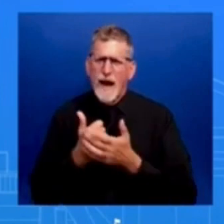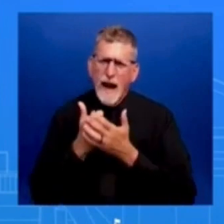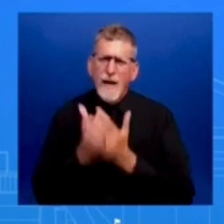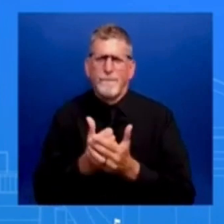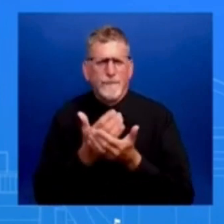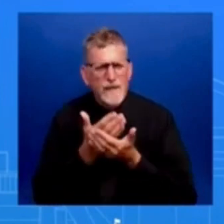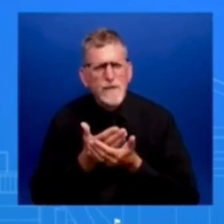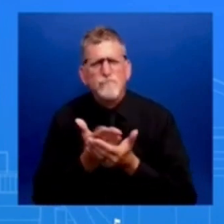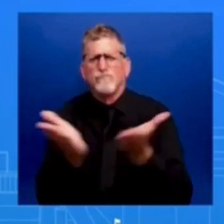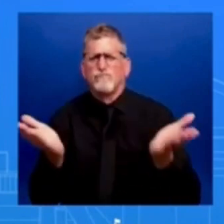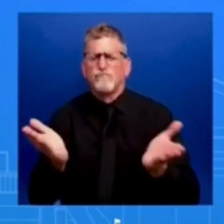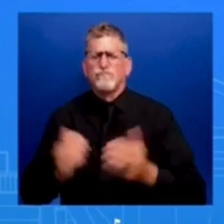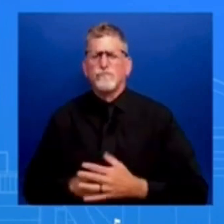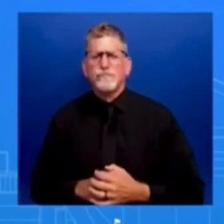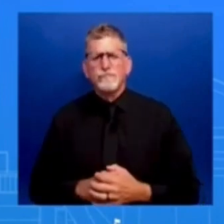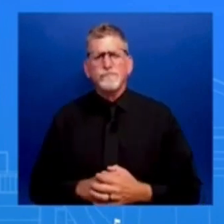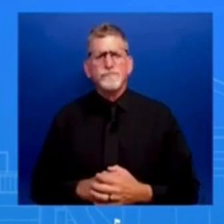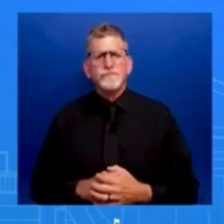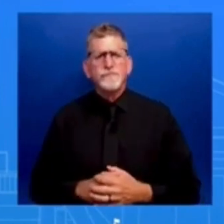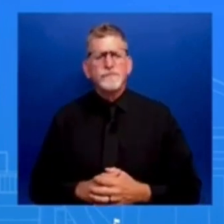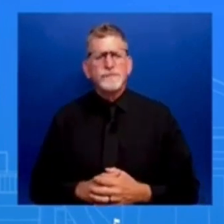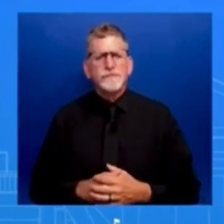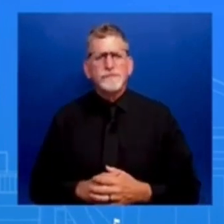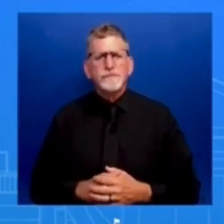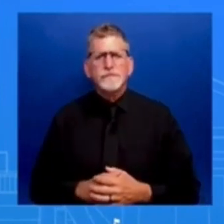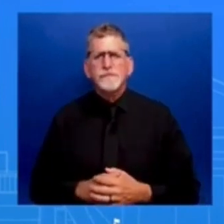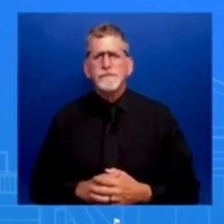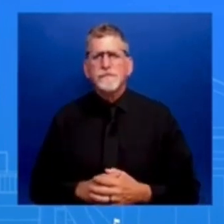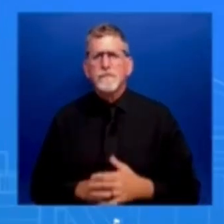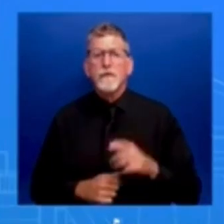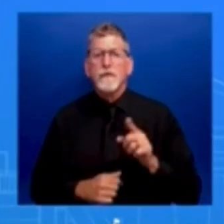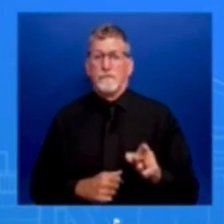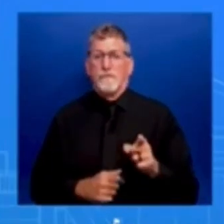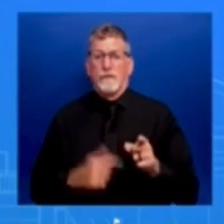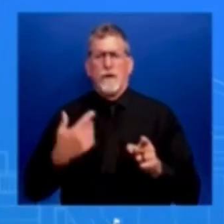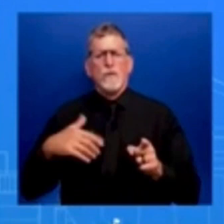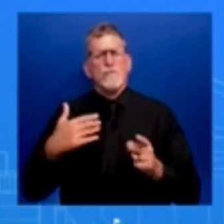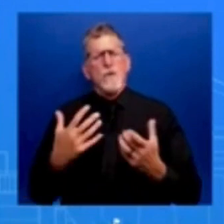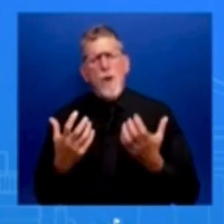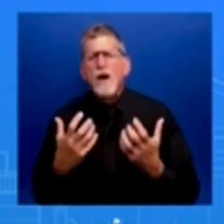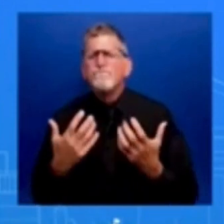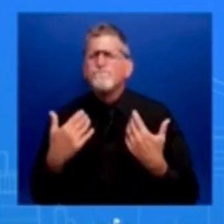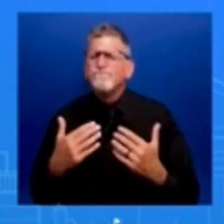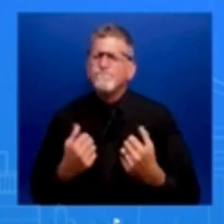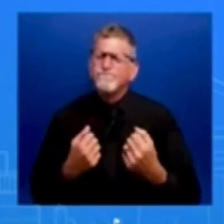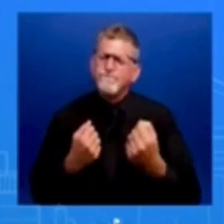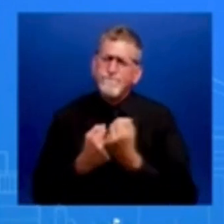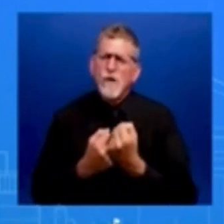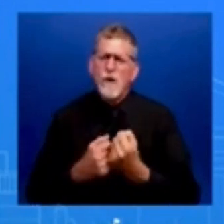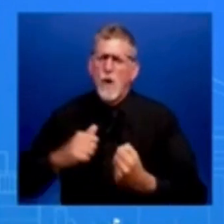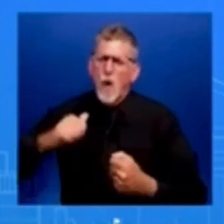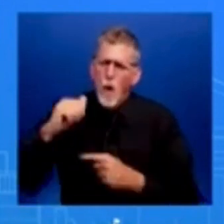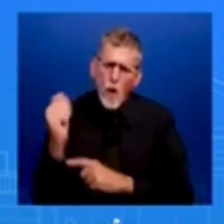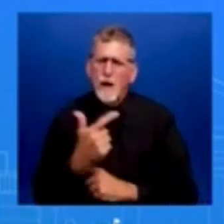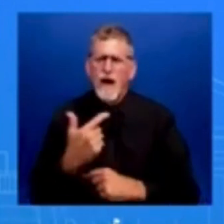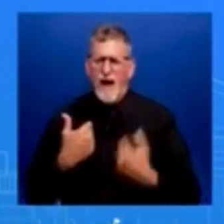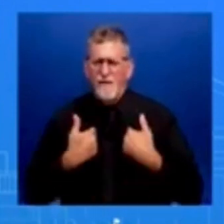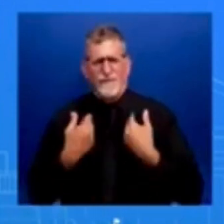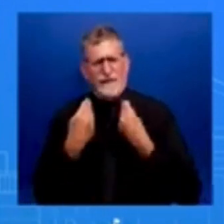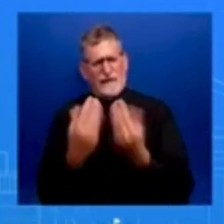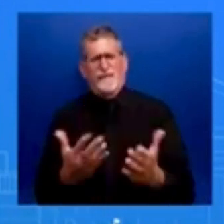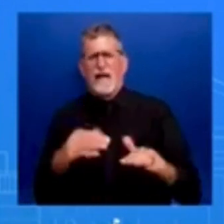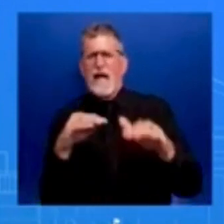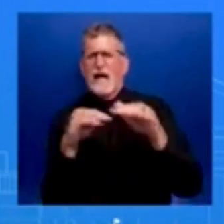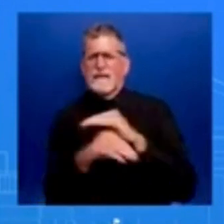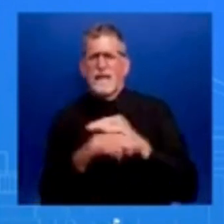Investing historic resources to remove barriers to care, and making sure service members and veterans can get the